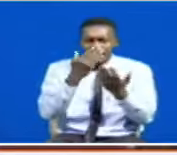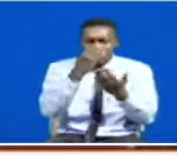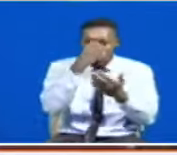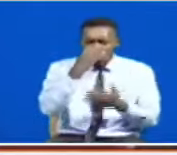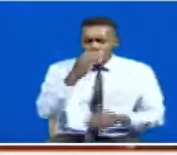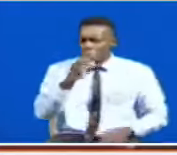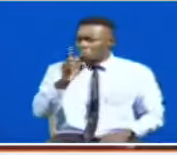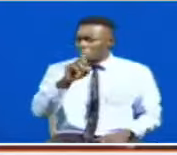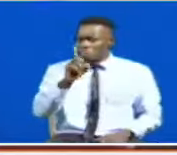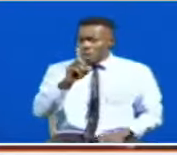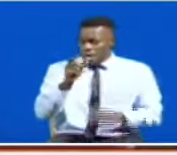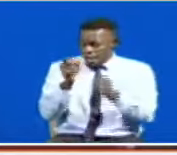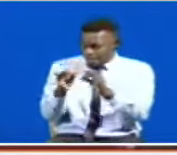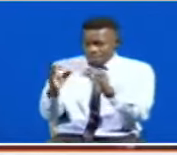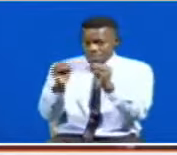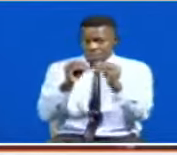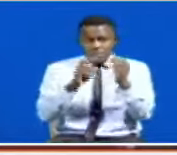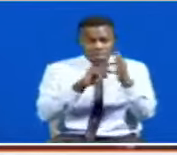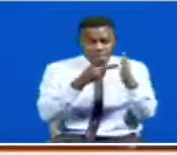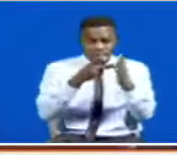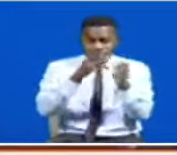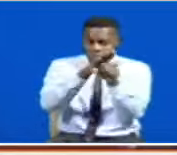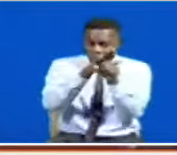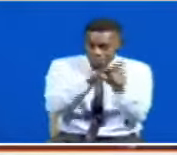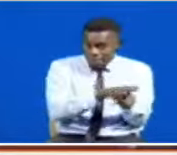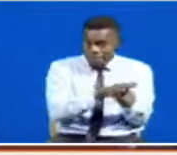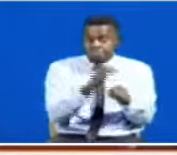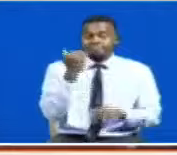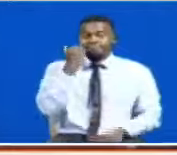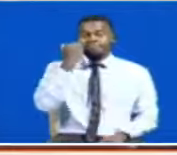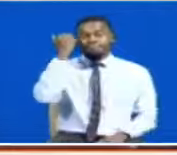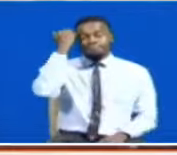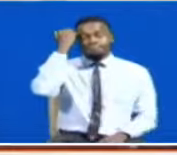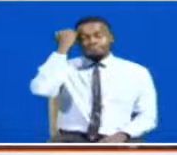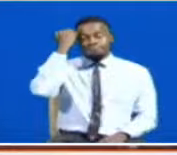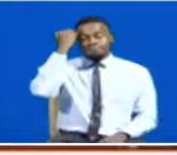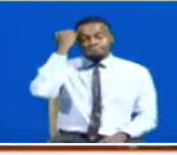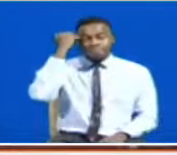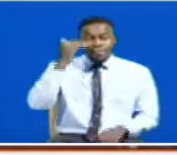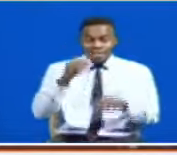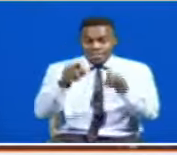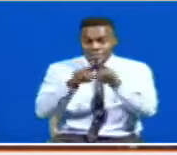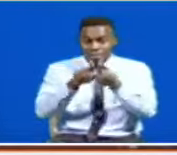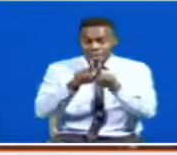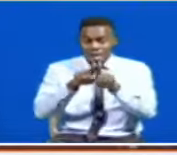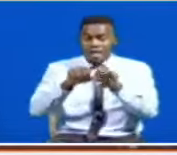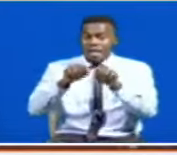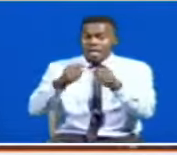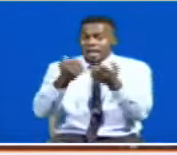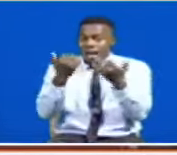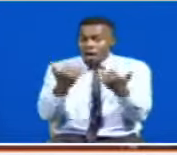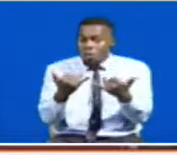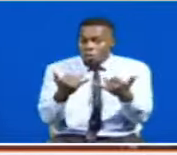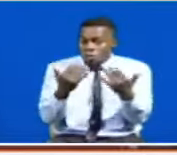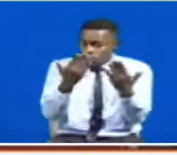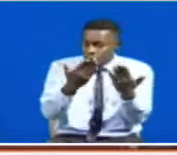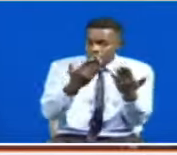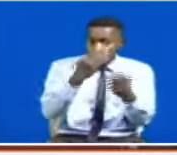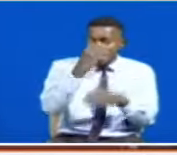is being compromised by the executive. The judiciary is being held hostage by the